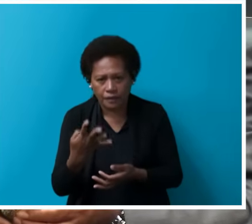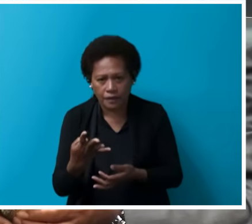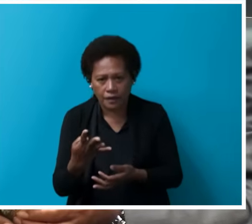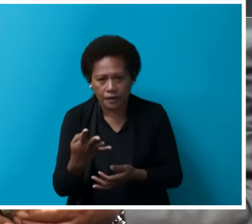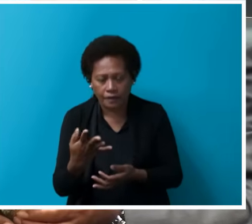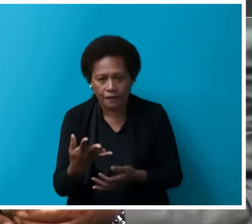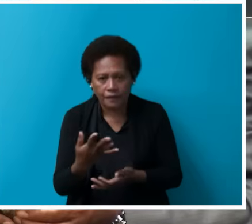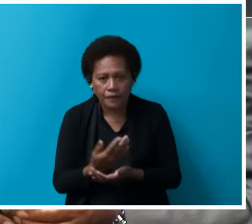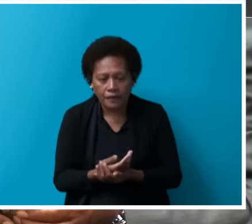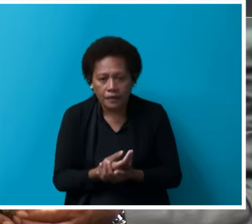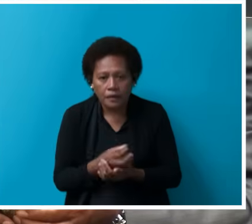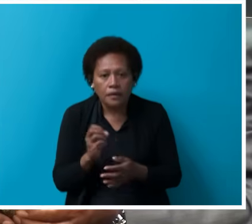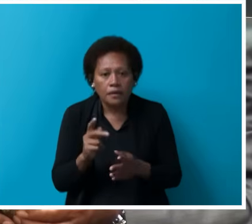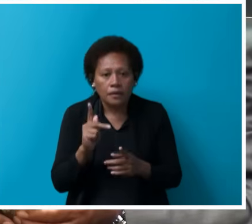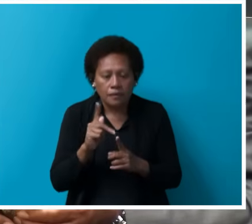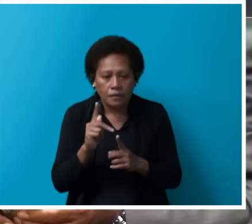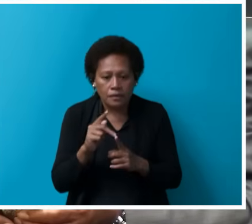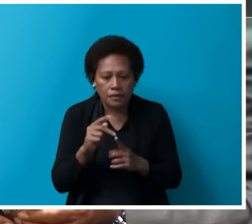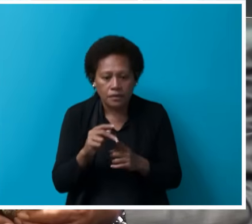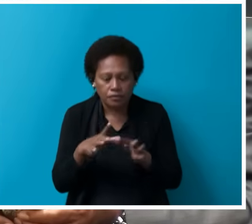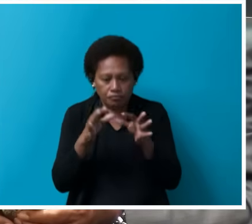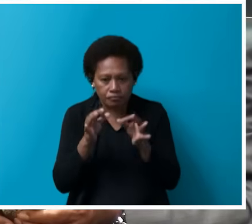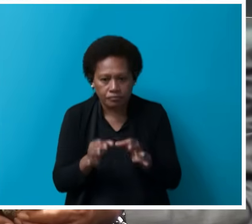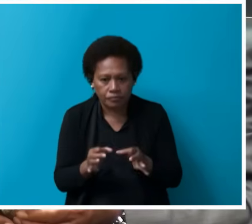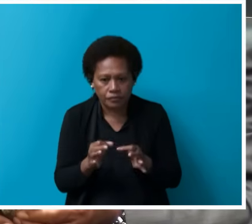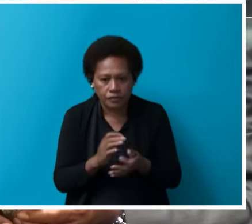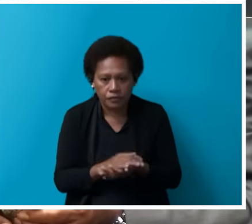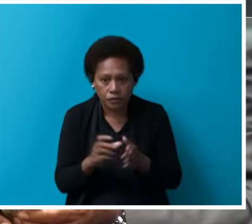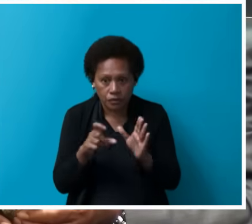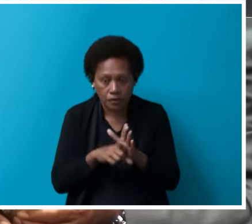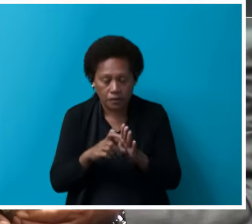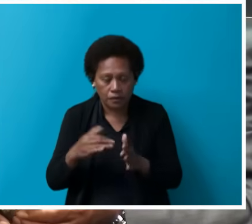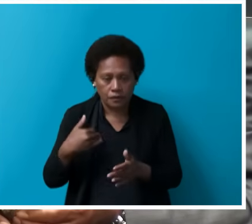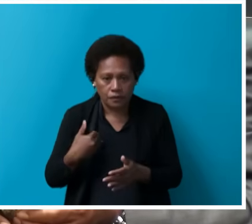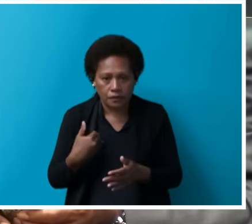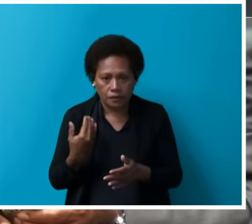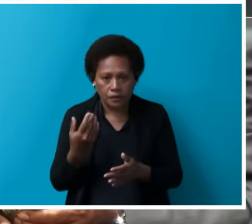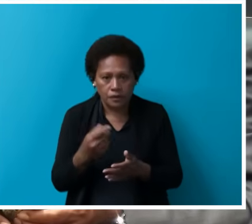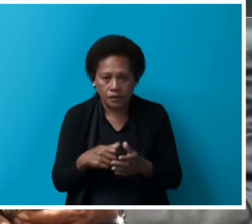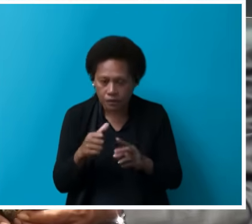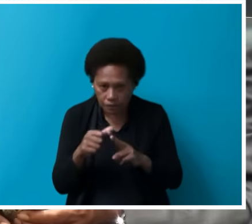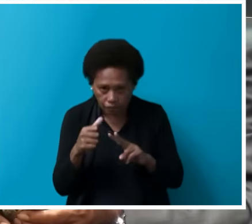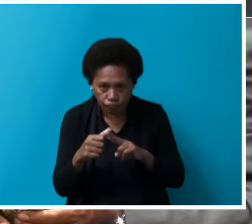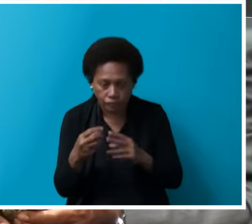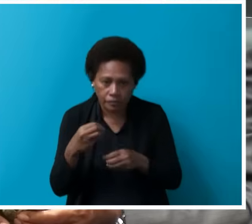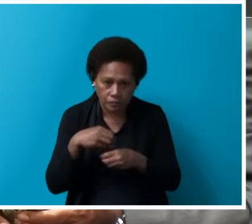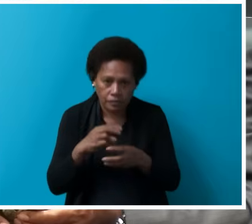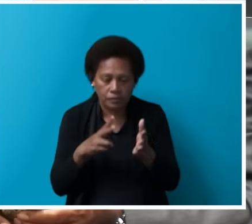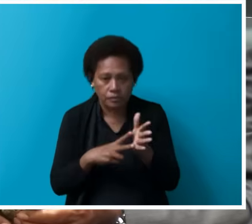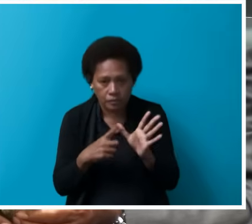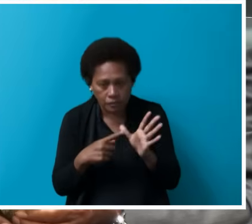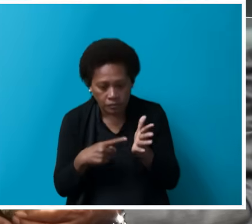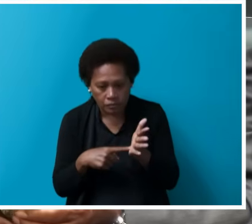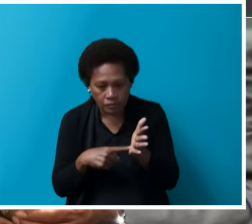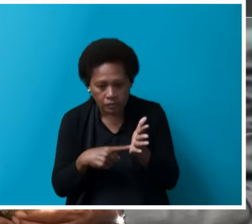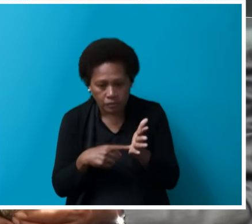deliberate targeted policy decisions to ease the cost of living, particularly the reduction in VAT from 15 to 12.5%, effective from